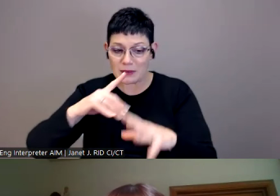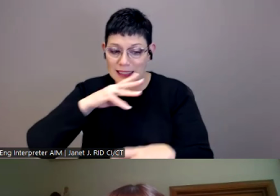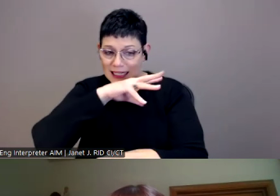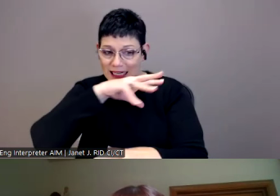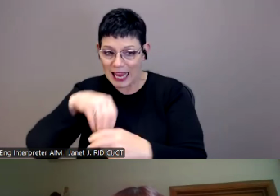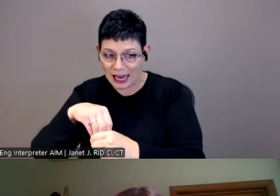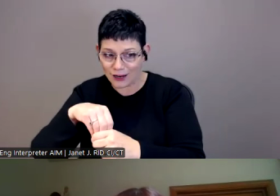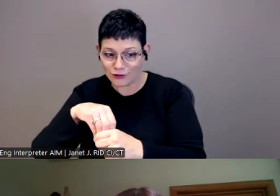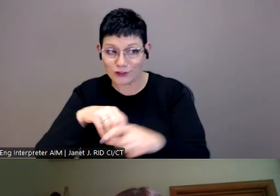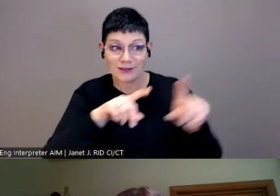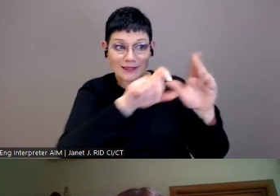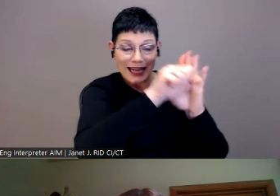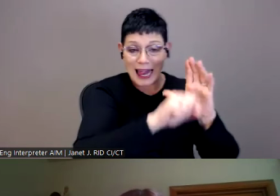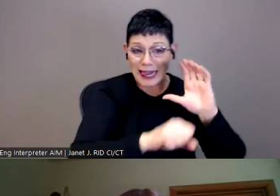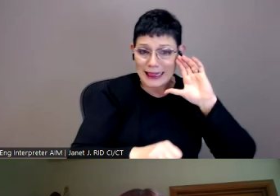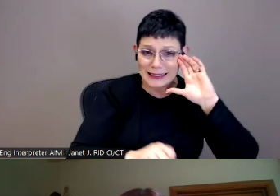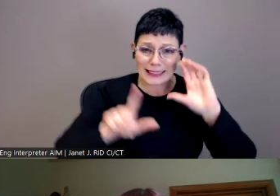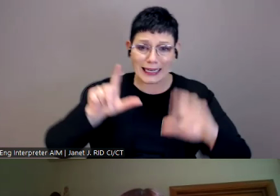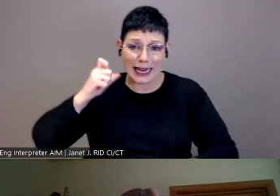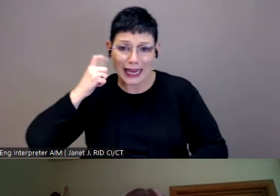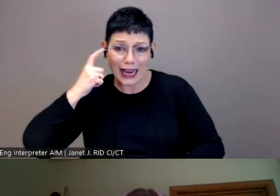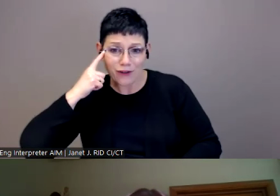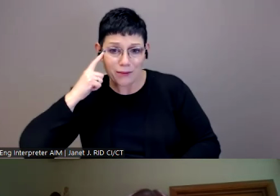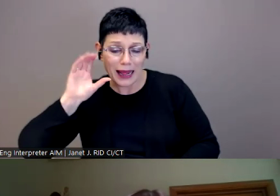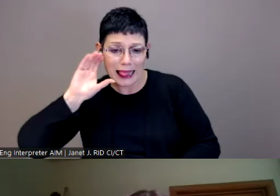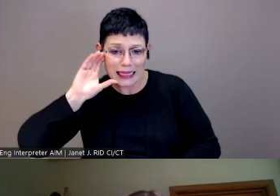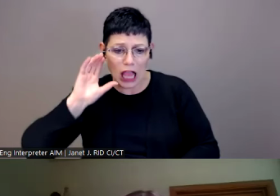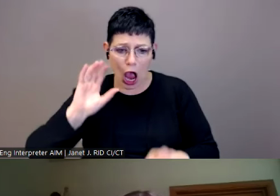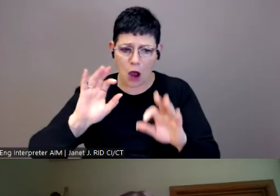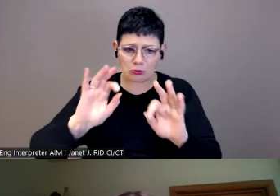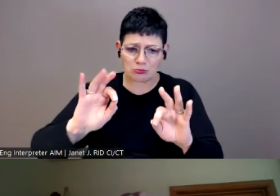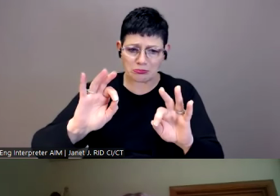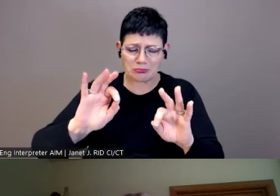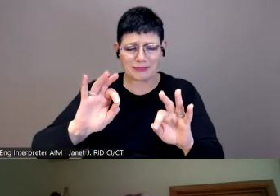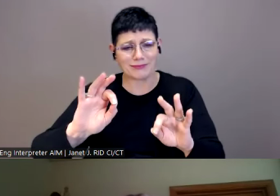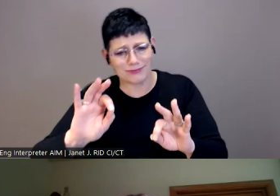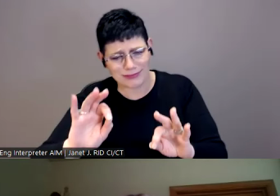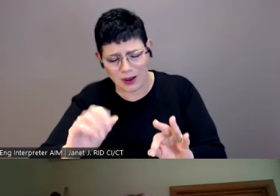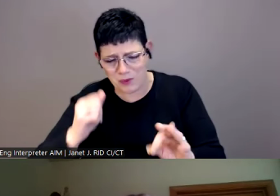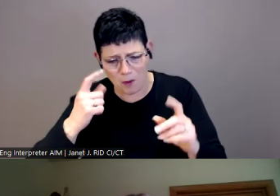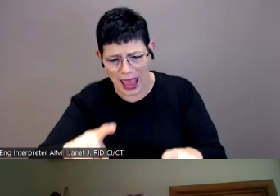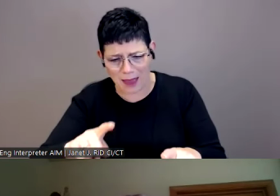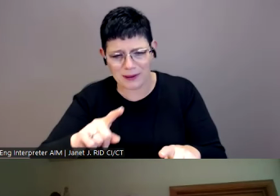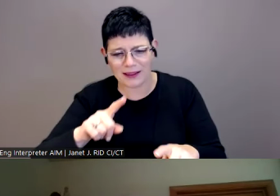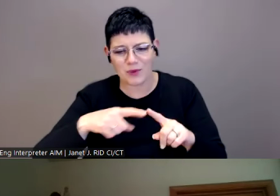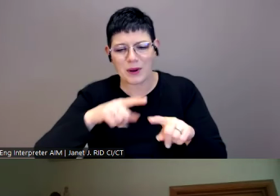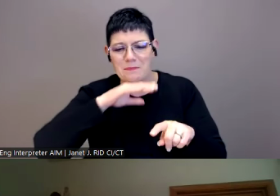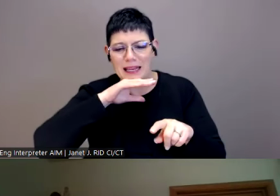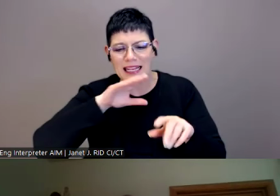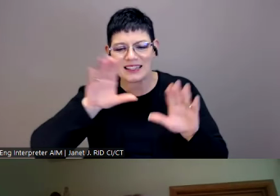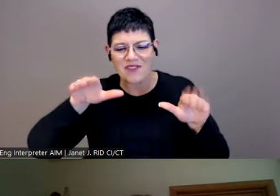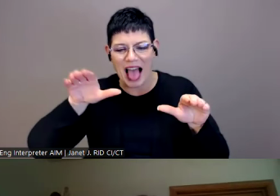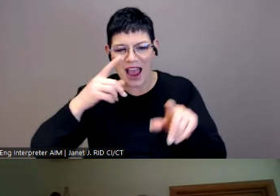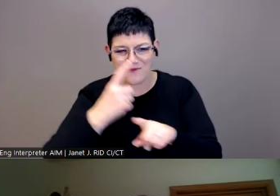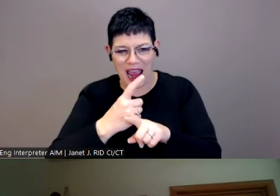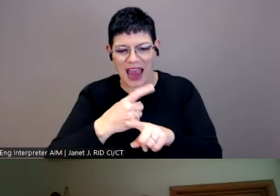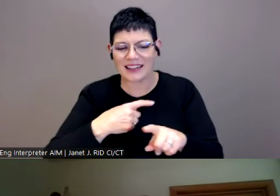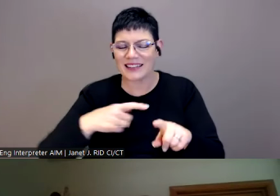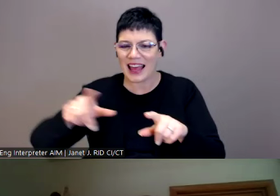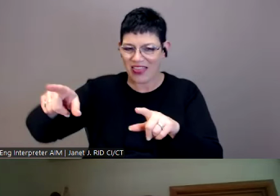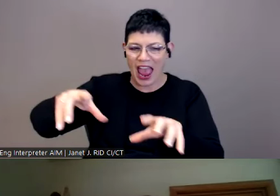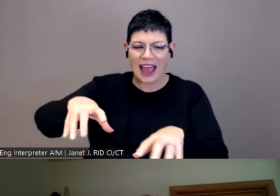actually listens and the government listens, yeah, that'll happen when pigs fly, hence the logo of the flying pig.